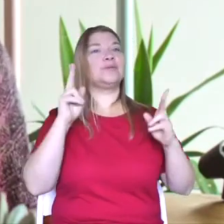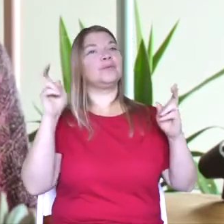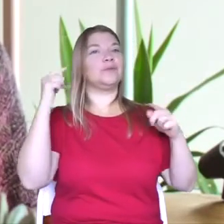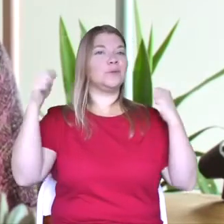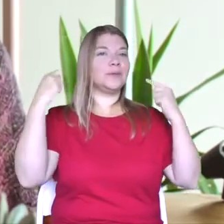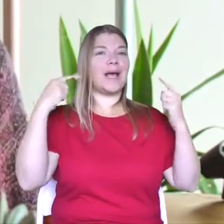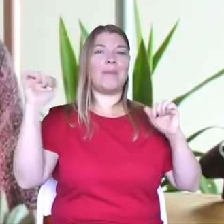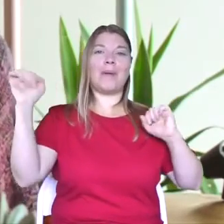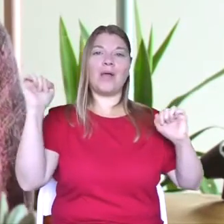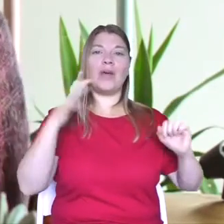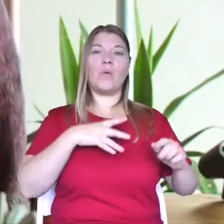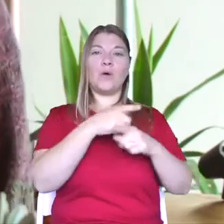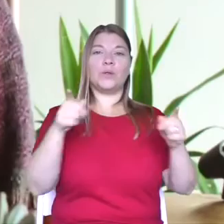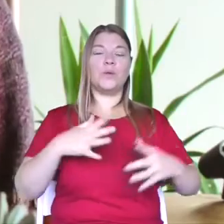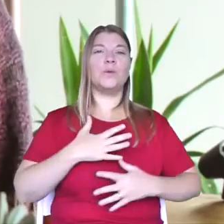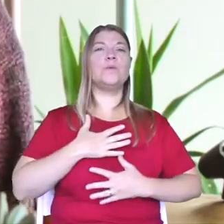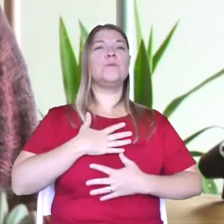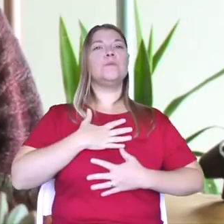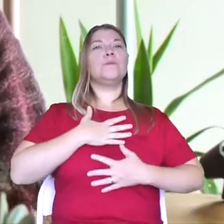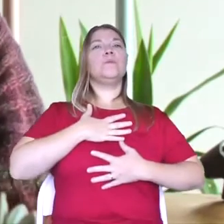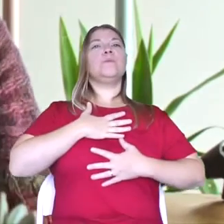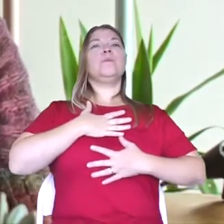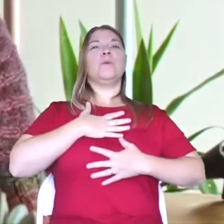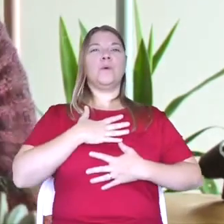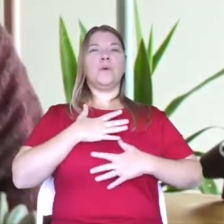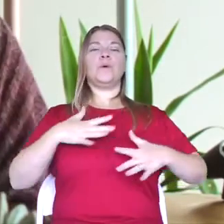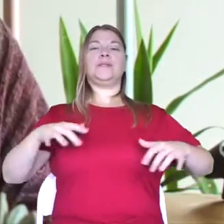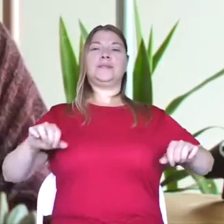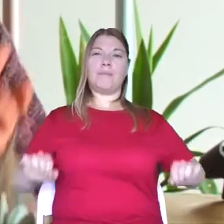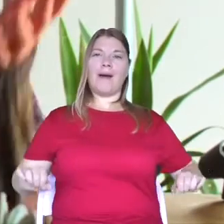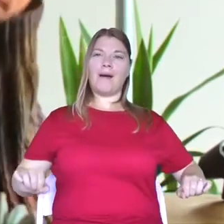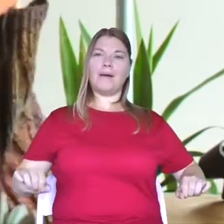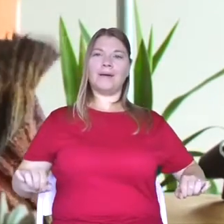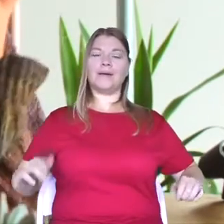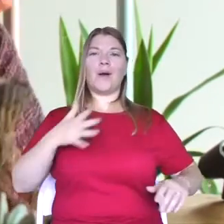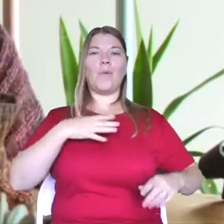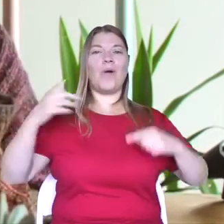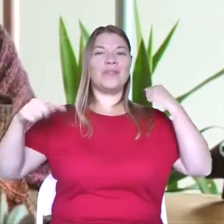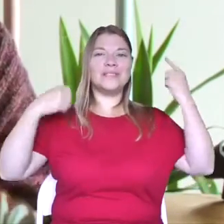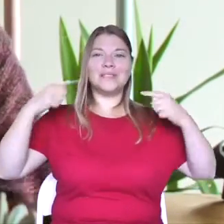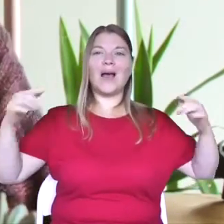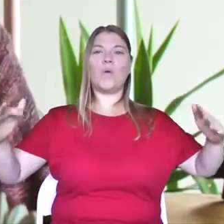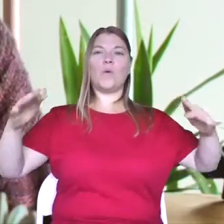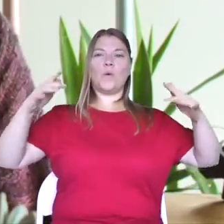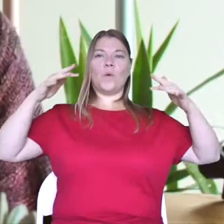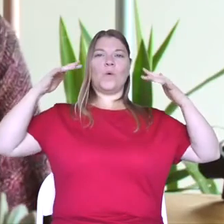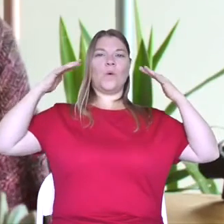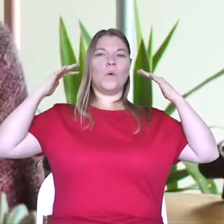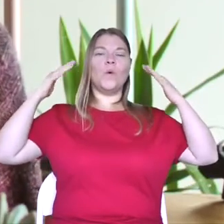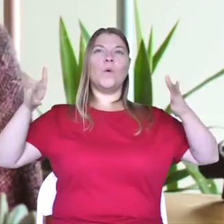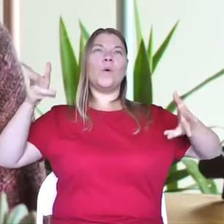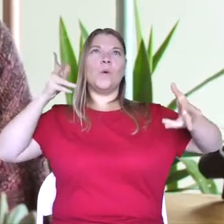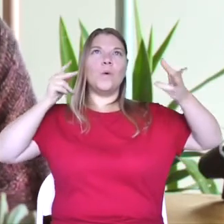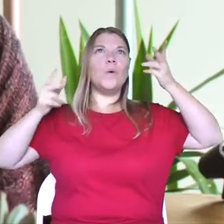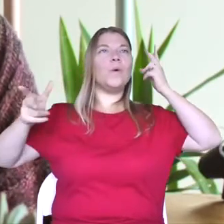take a nice deep breath. Sit back and let the sounds wash over you, letting yourself relax